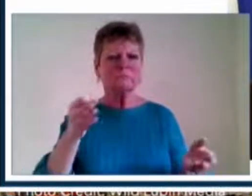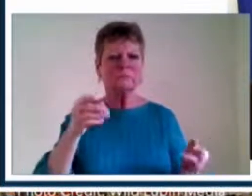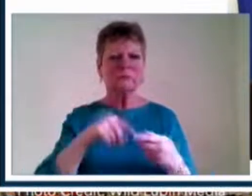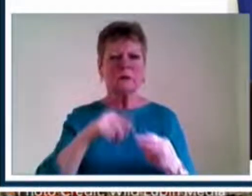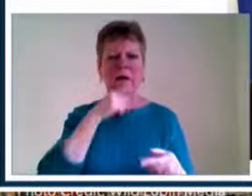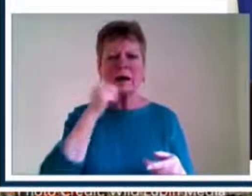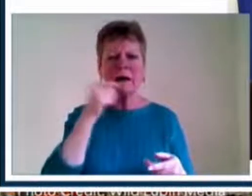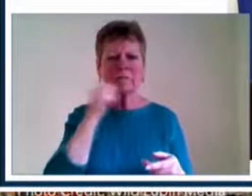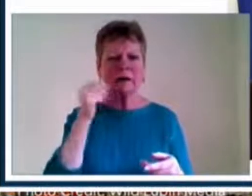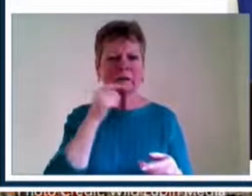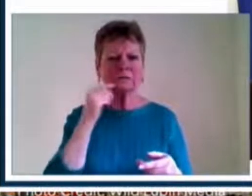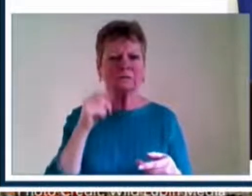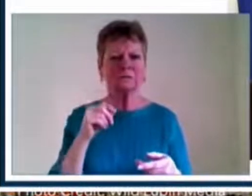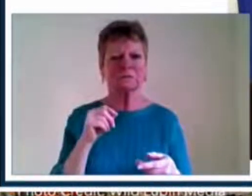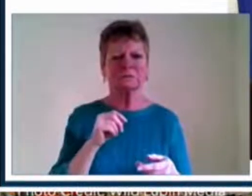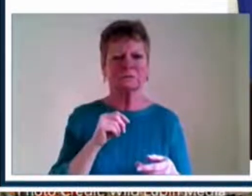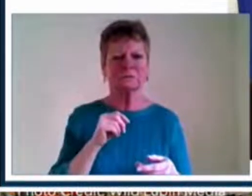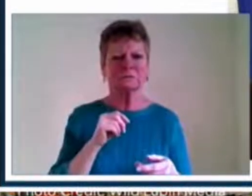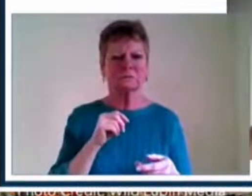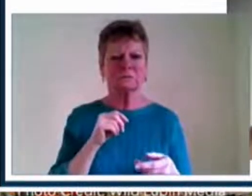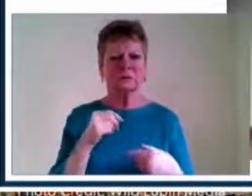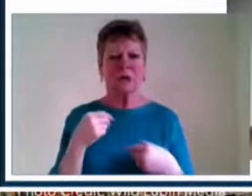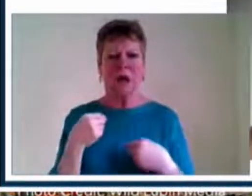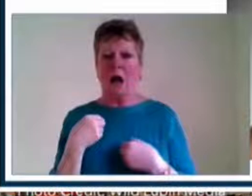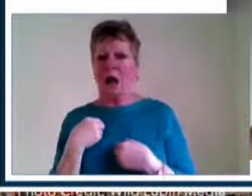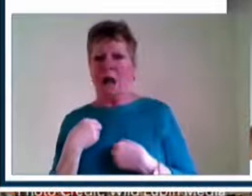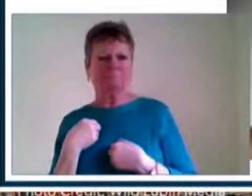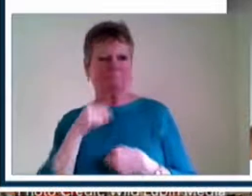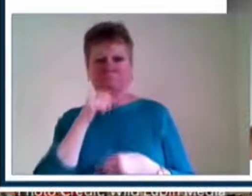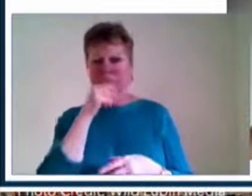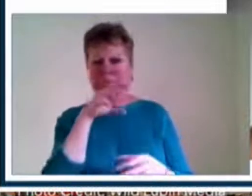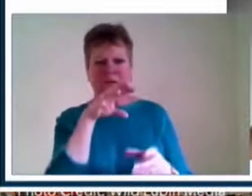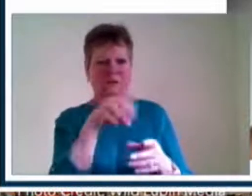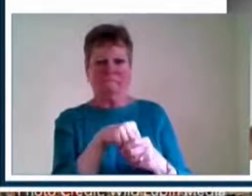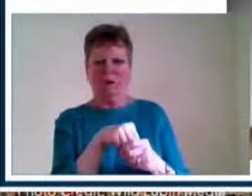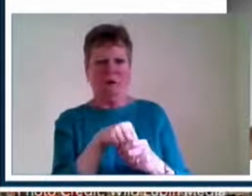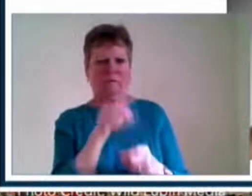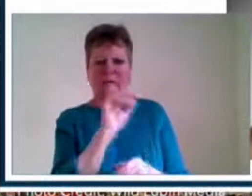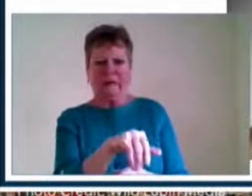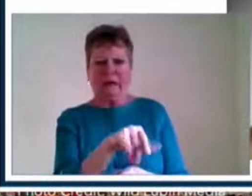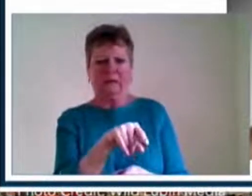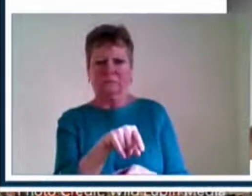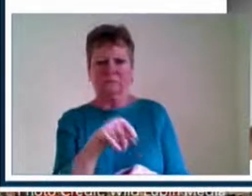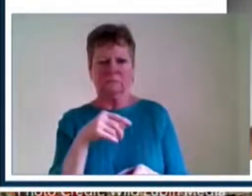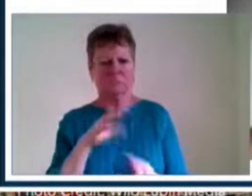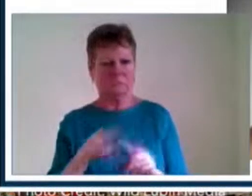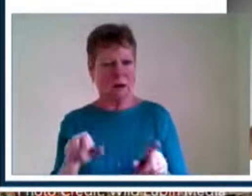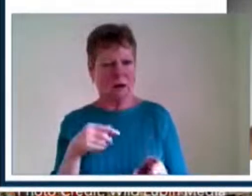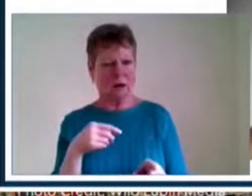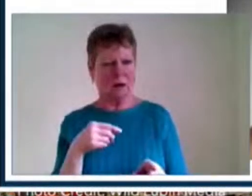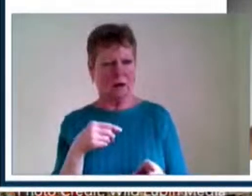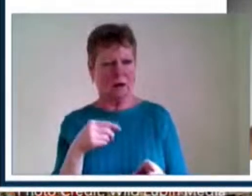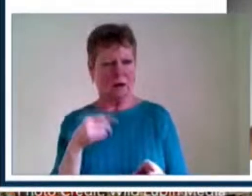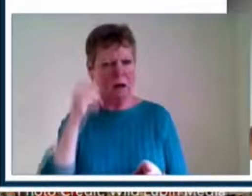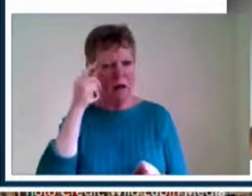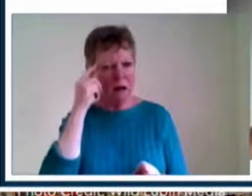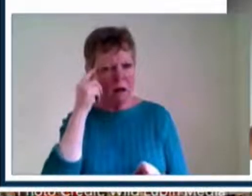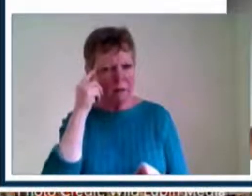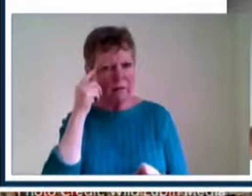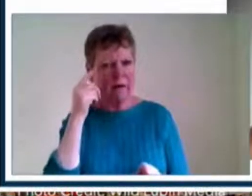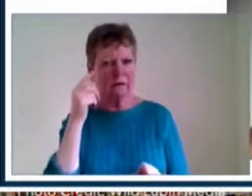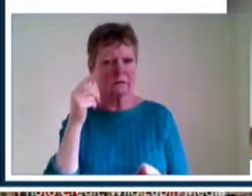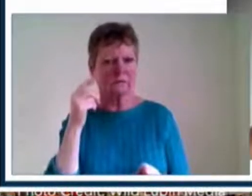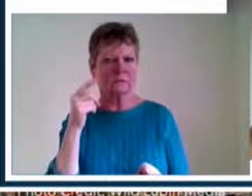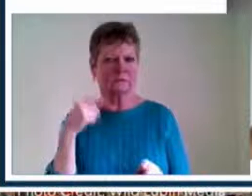So my understanding, I'm not directly involved in that work. We have a whole therapeutics group, but my understanding from briefings I was at